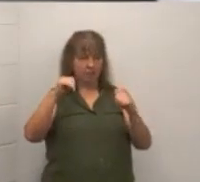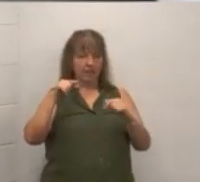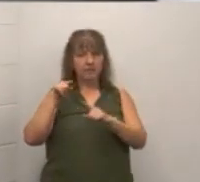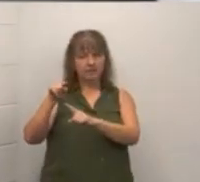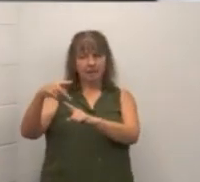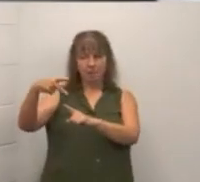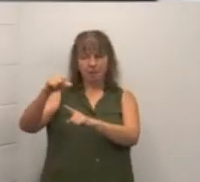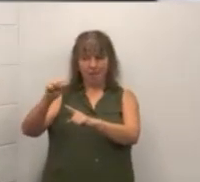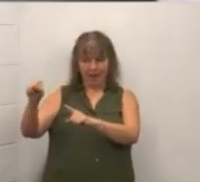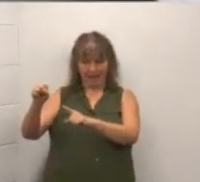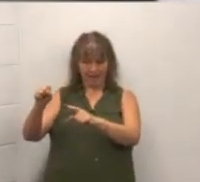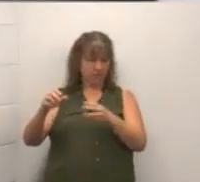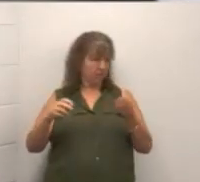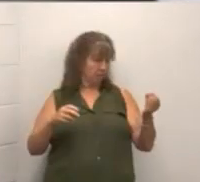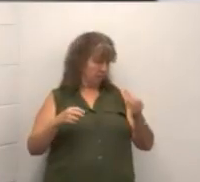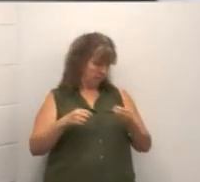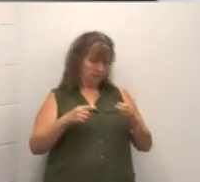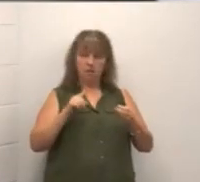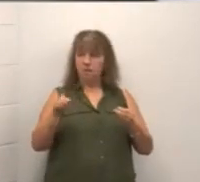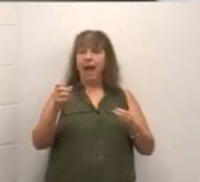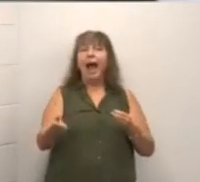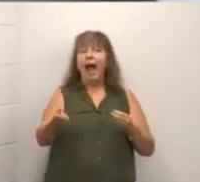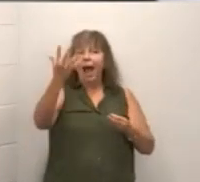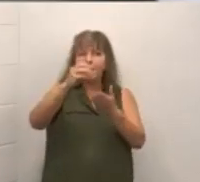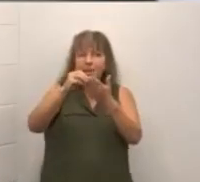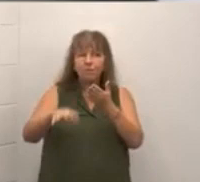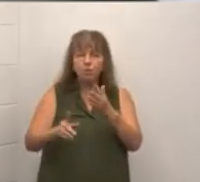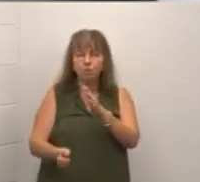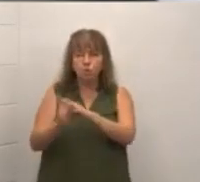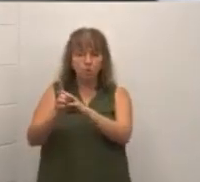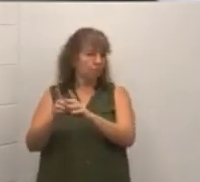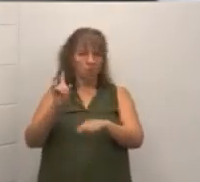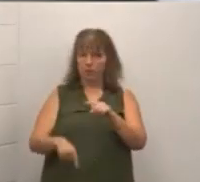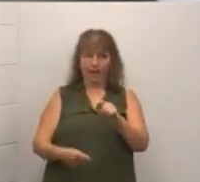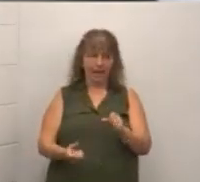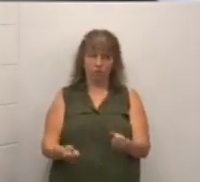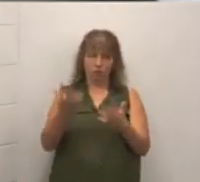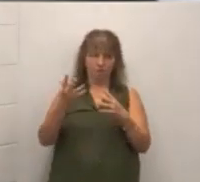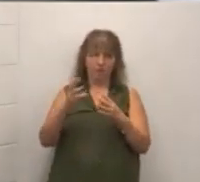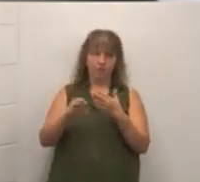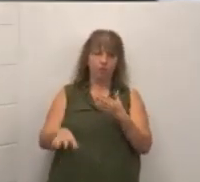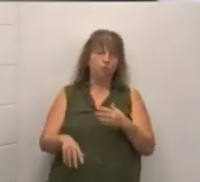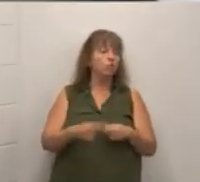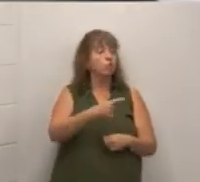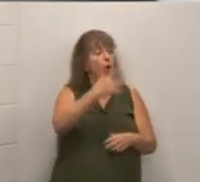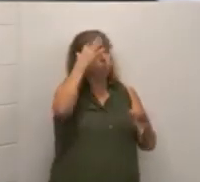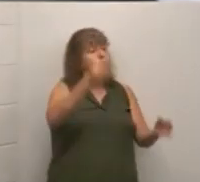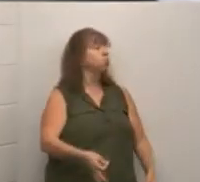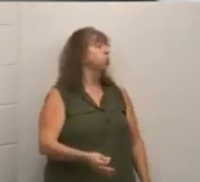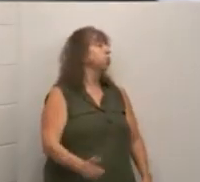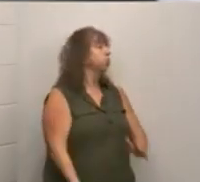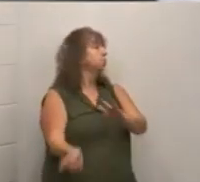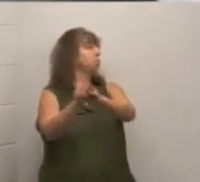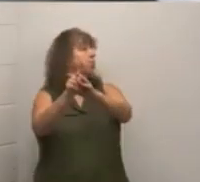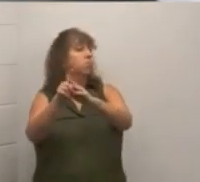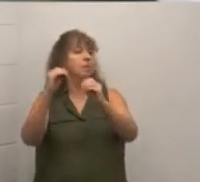and being very controlled about numbers of students, because what we won't allow for are just kids in hallways.